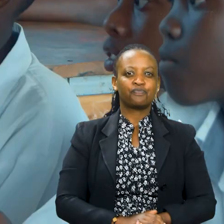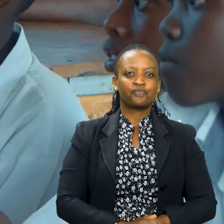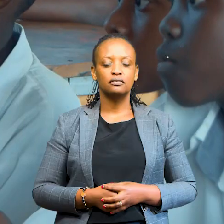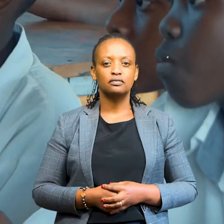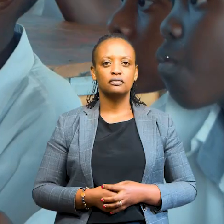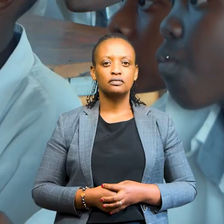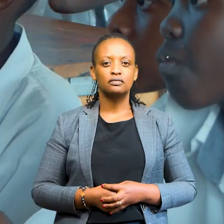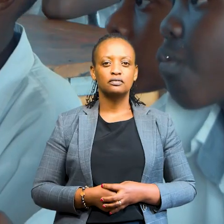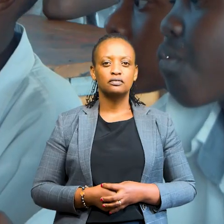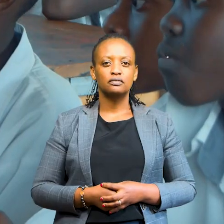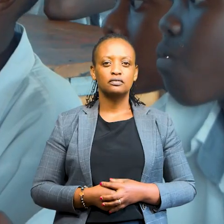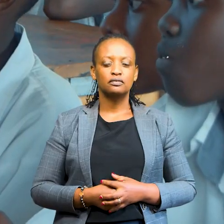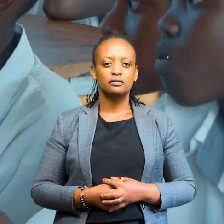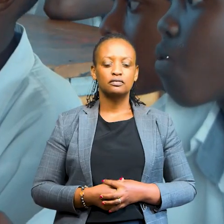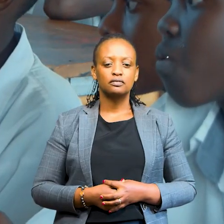classroom.